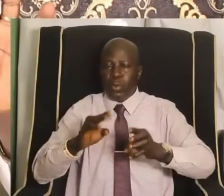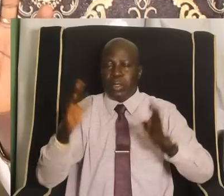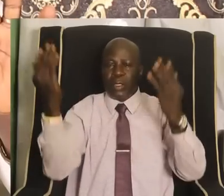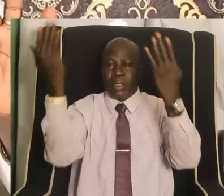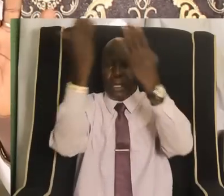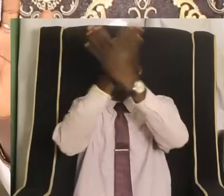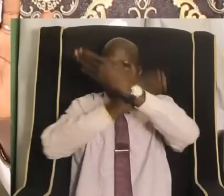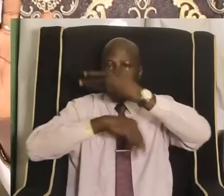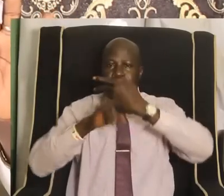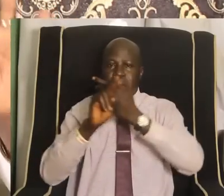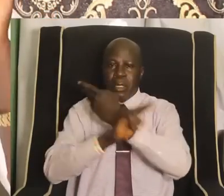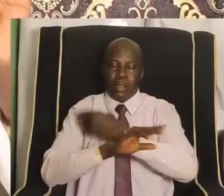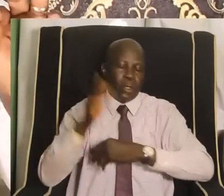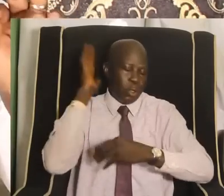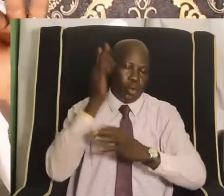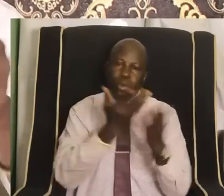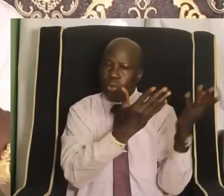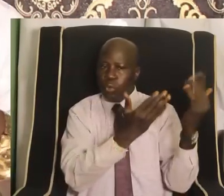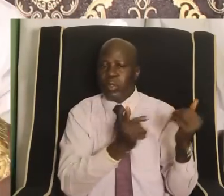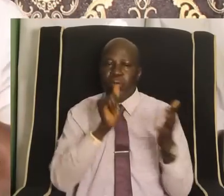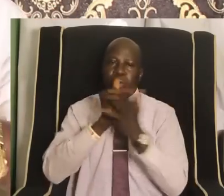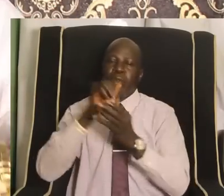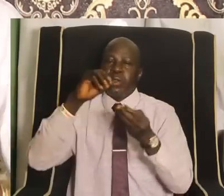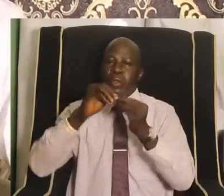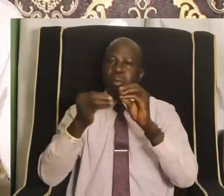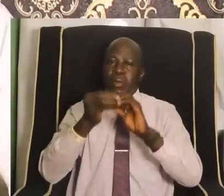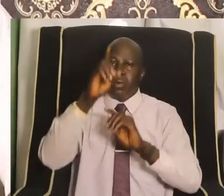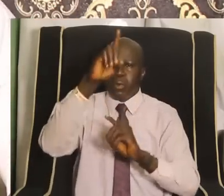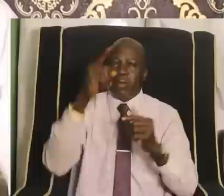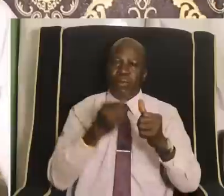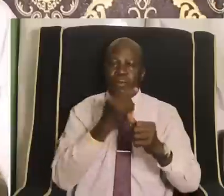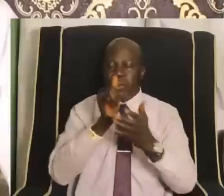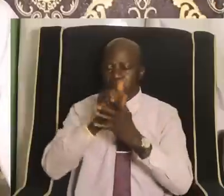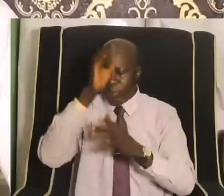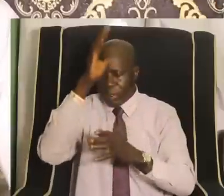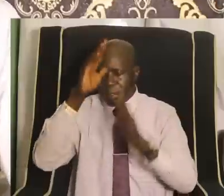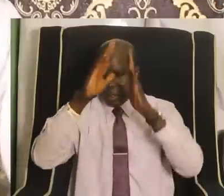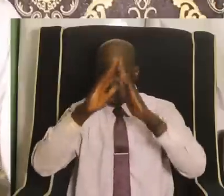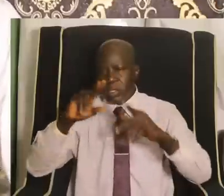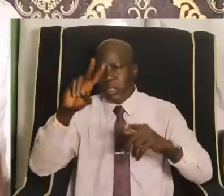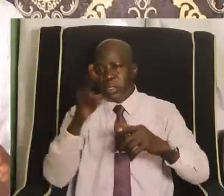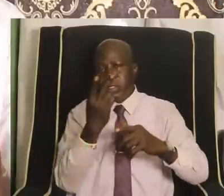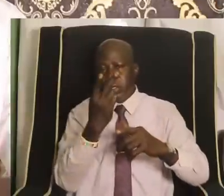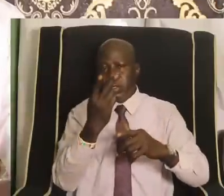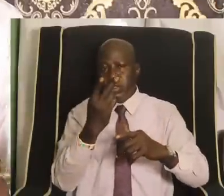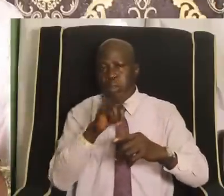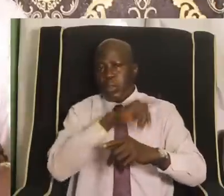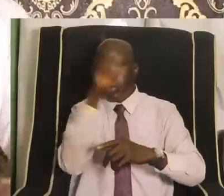The way that kingdom of darkness waits for you. #1 First, the battle of your father's house.